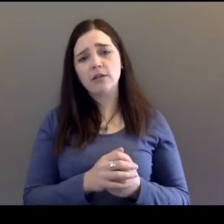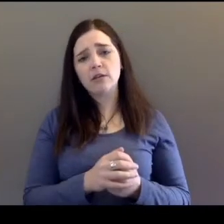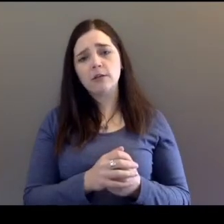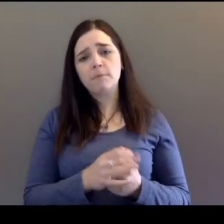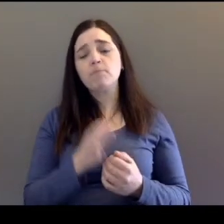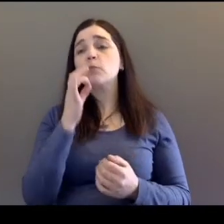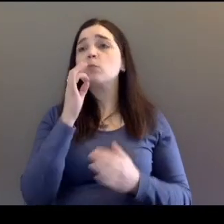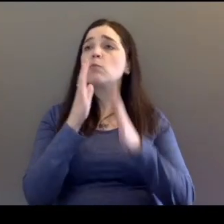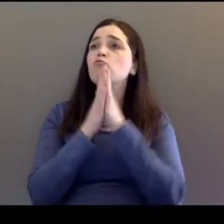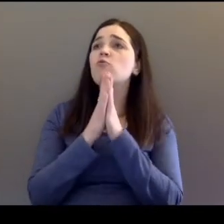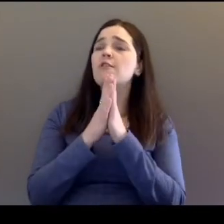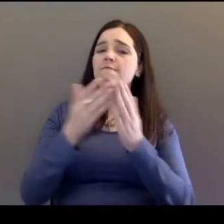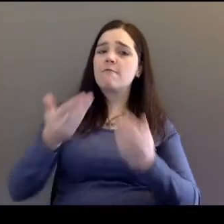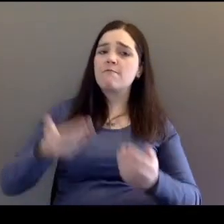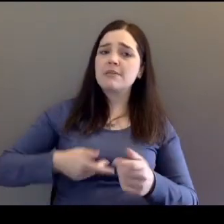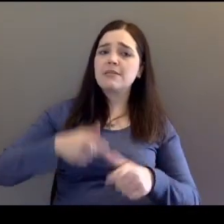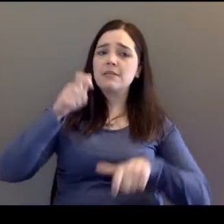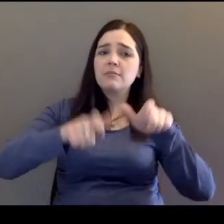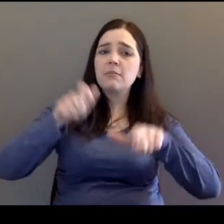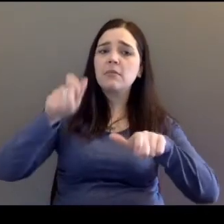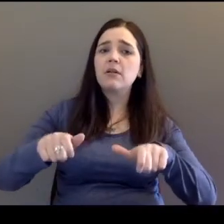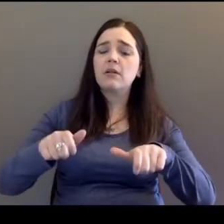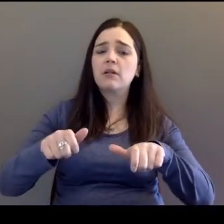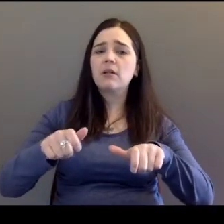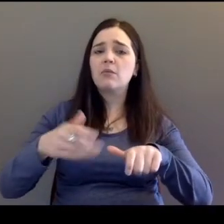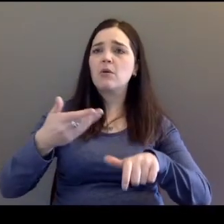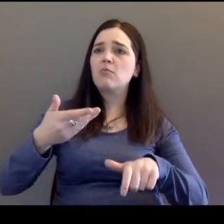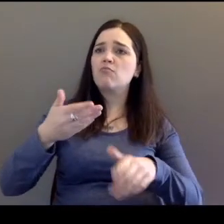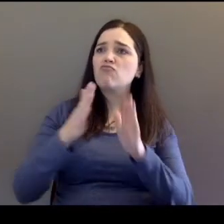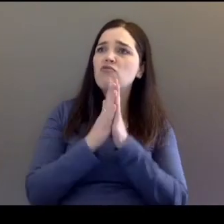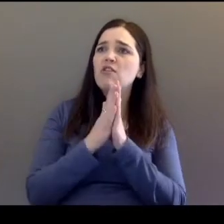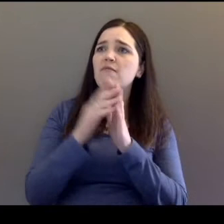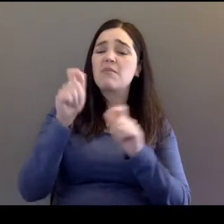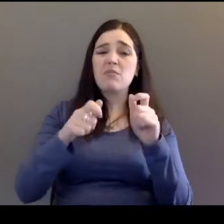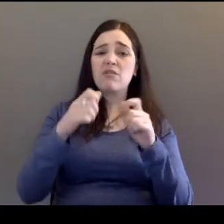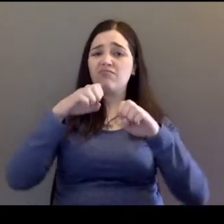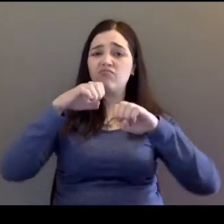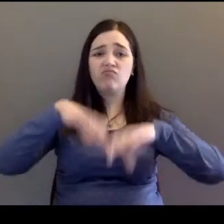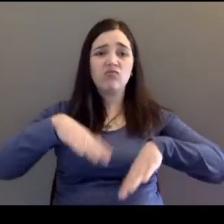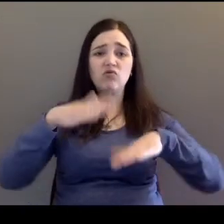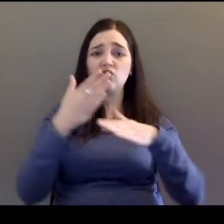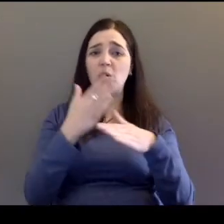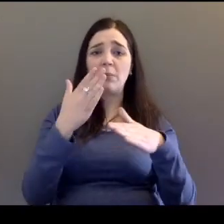We pray for business people. We pray for those that have lost jobs.